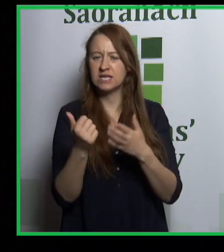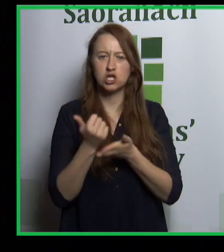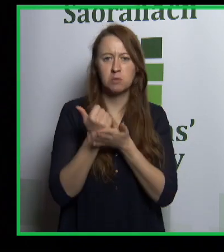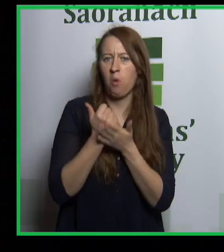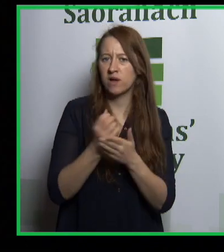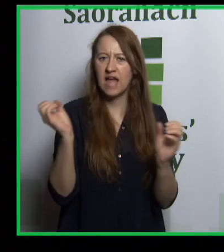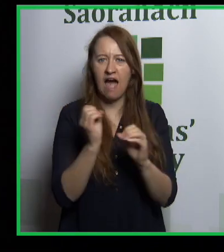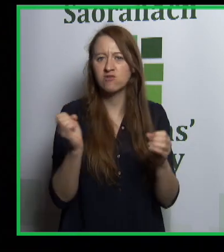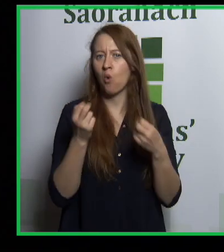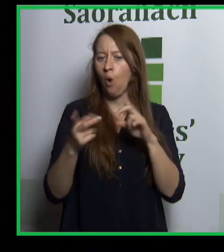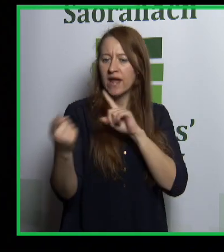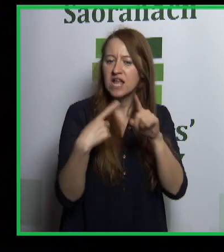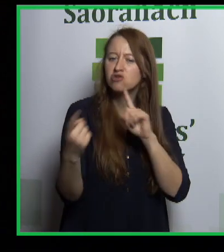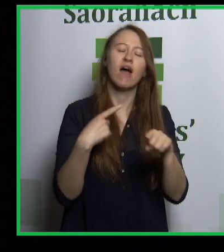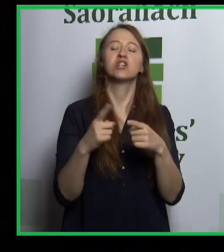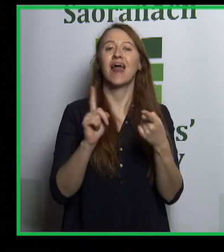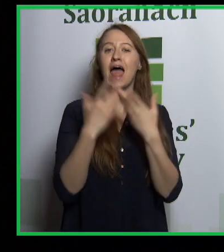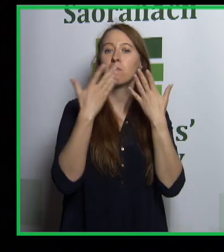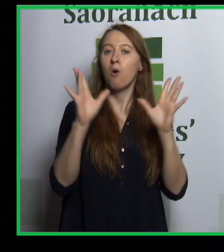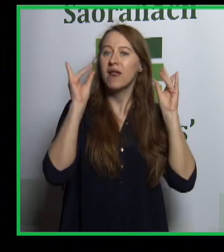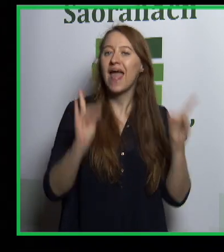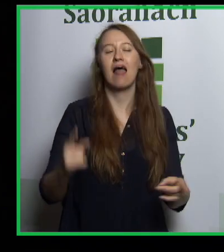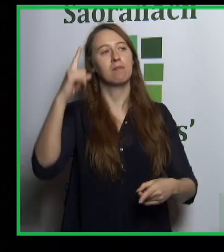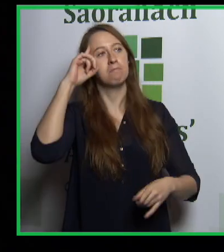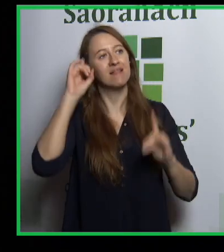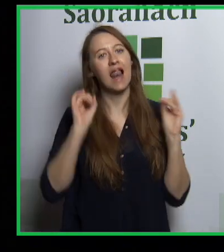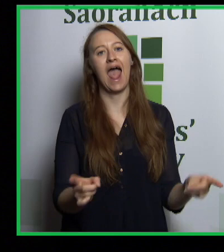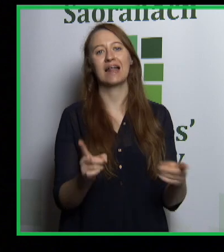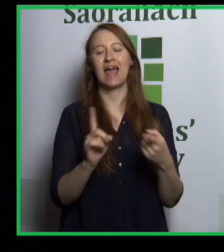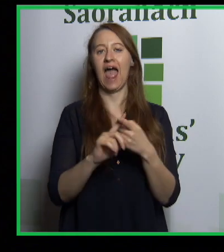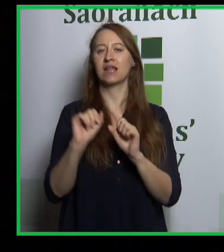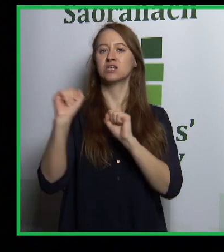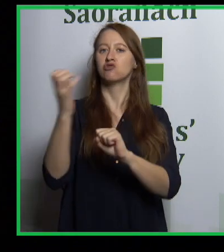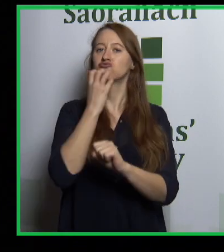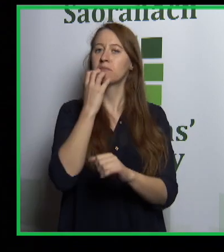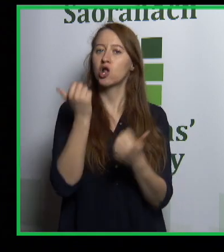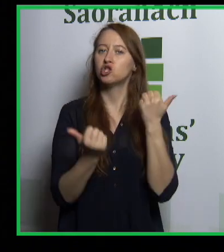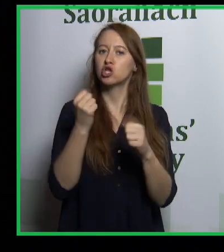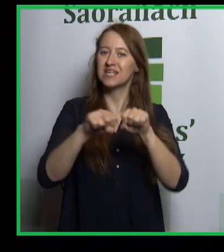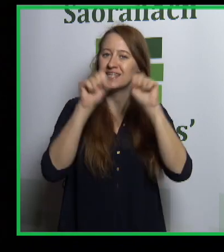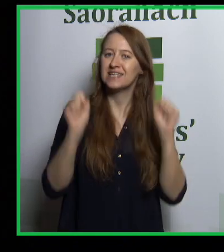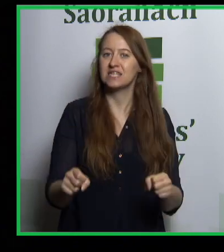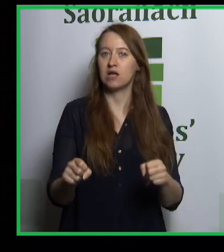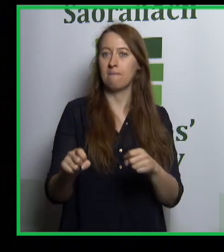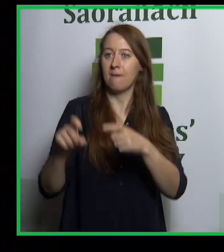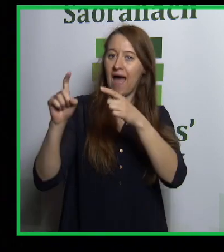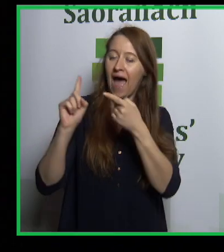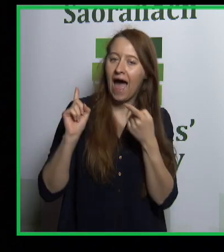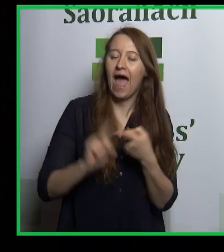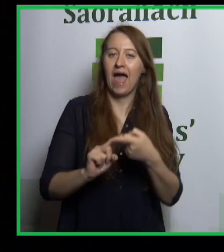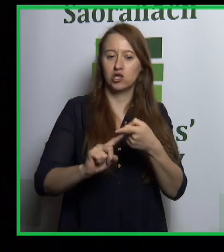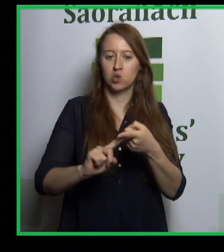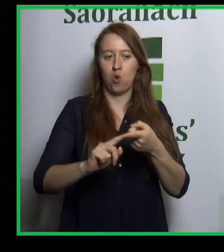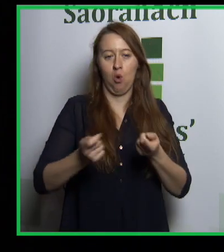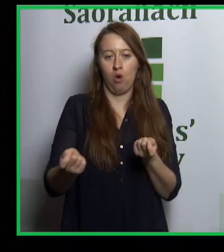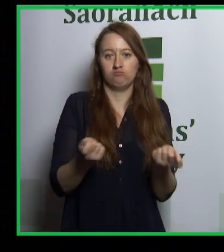interaction or lack of it between public health, mental health, between the criminal justice system and organised crime. Today, as the